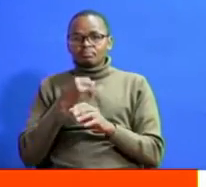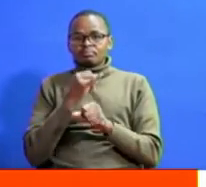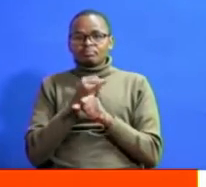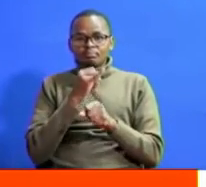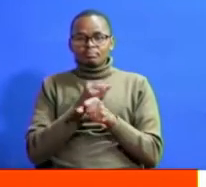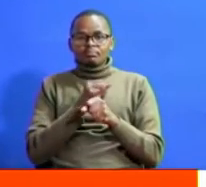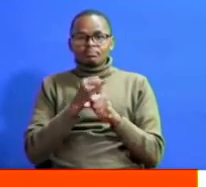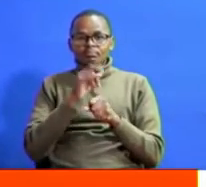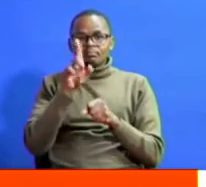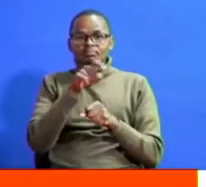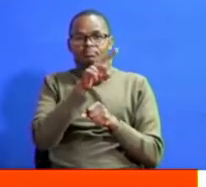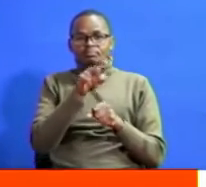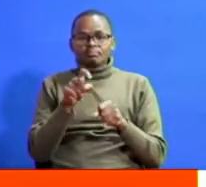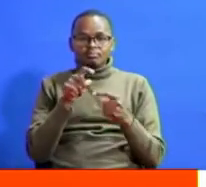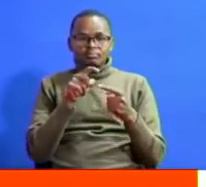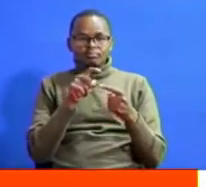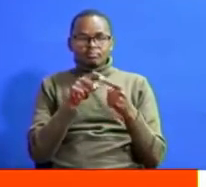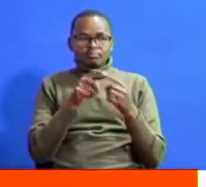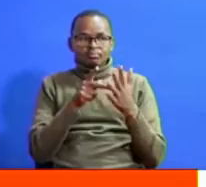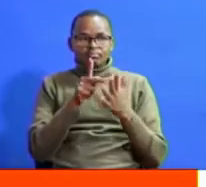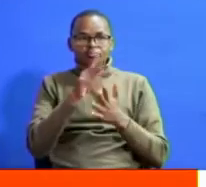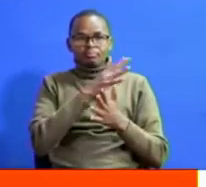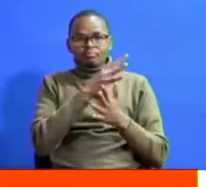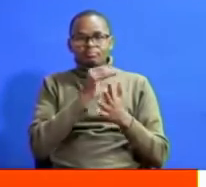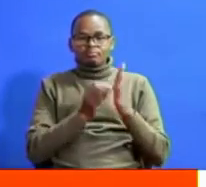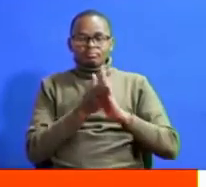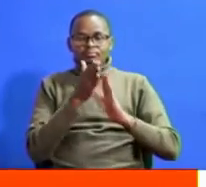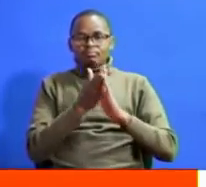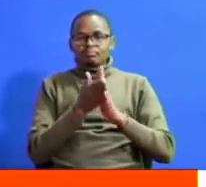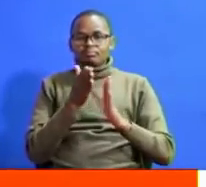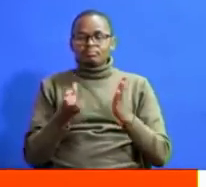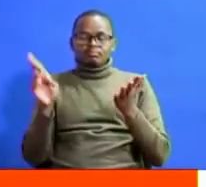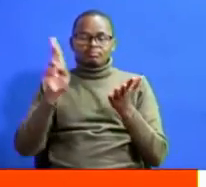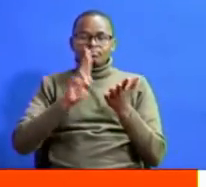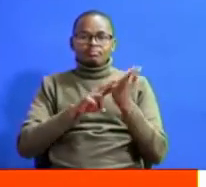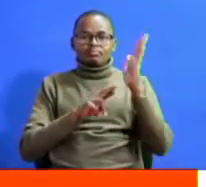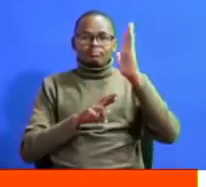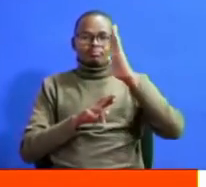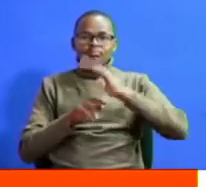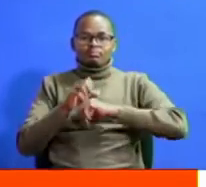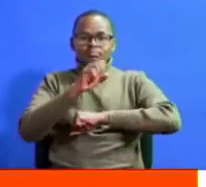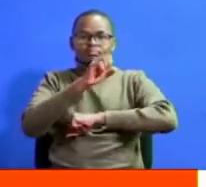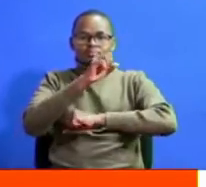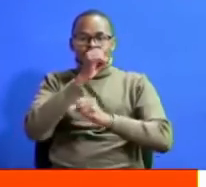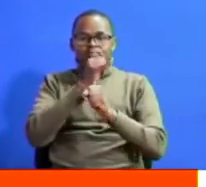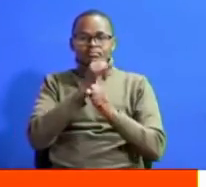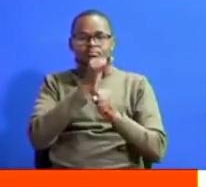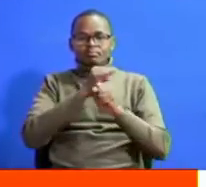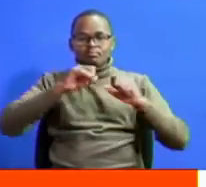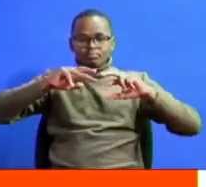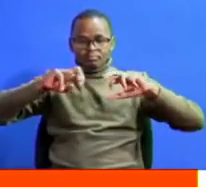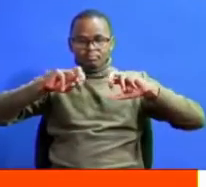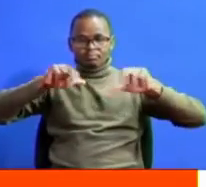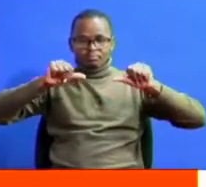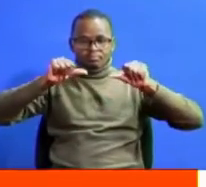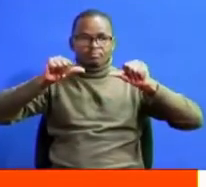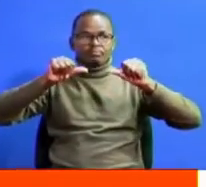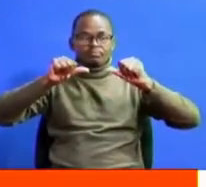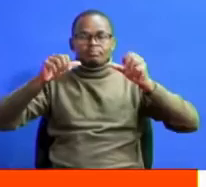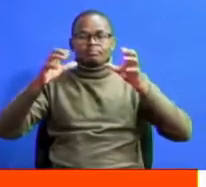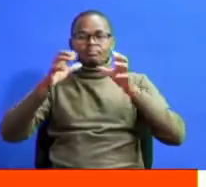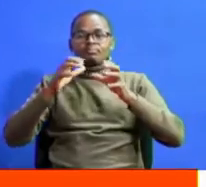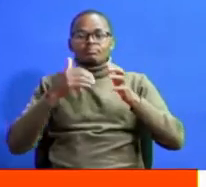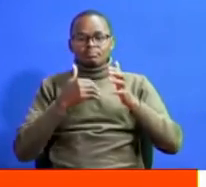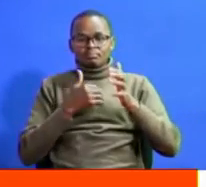been terminated to be compensated and immediately reinstated back to work. He said that the investigations continue. The company